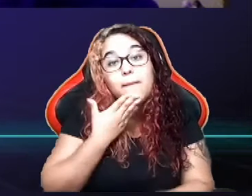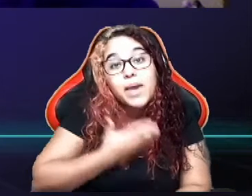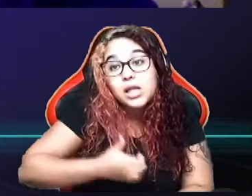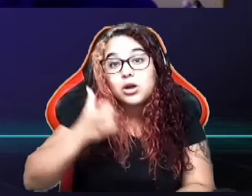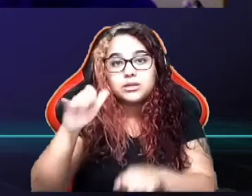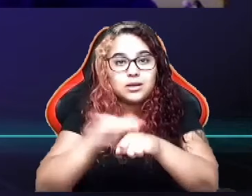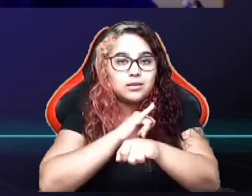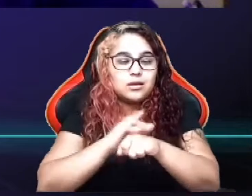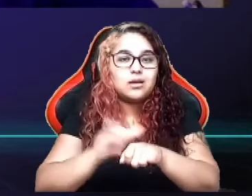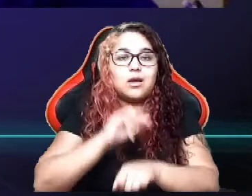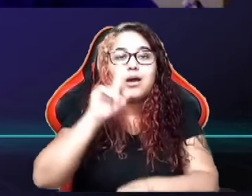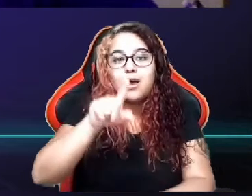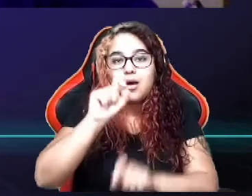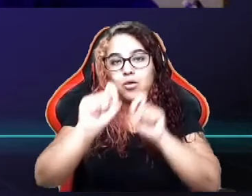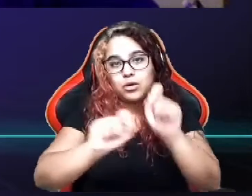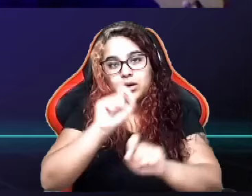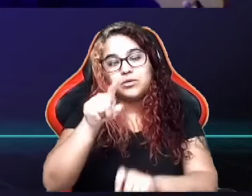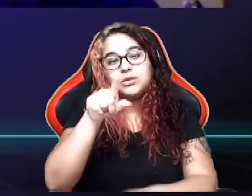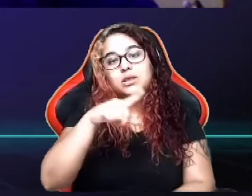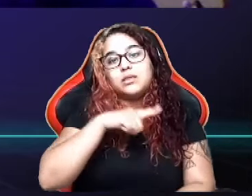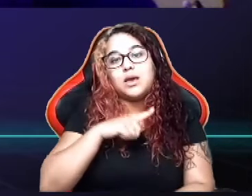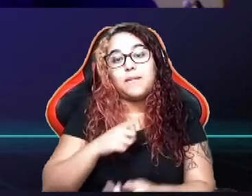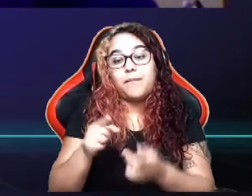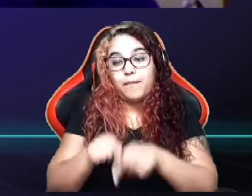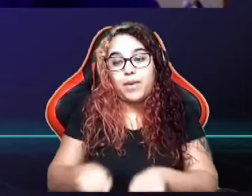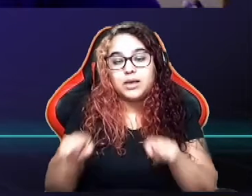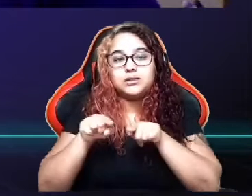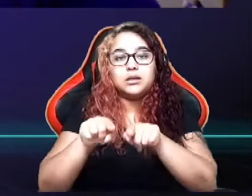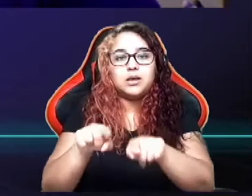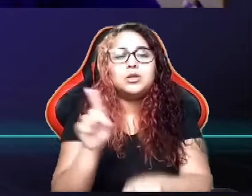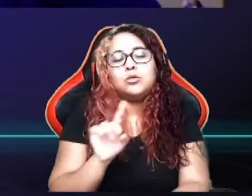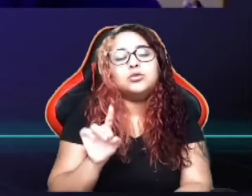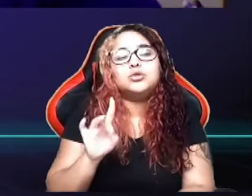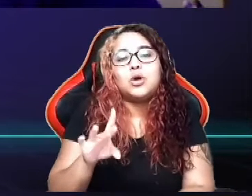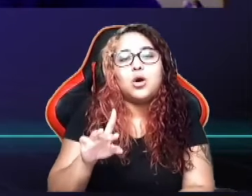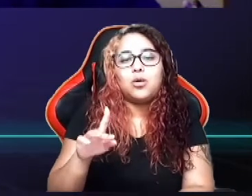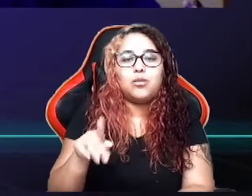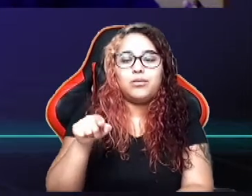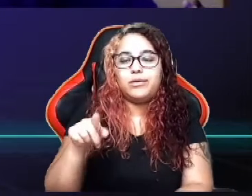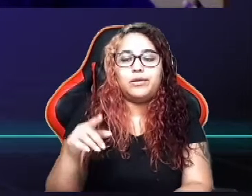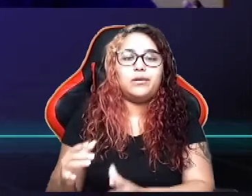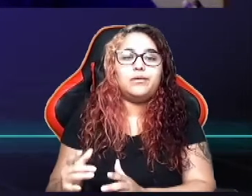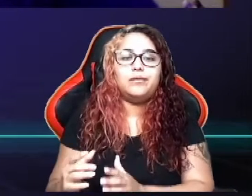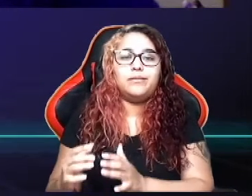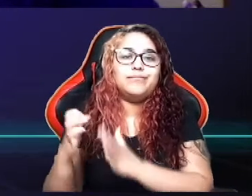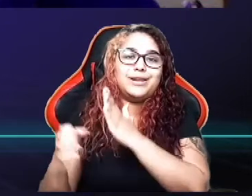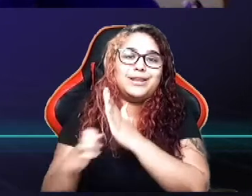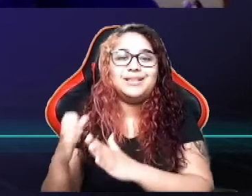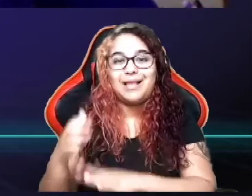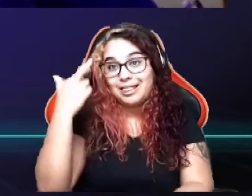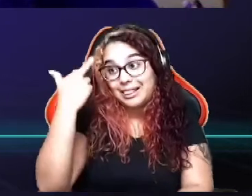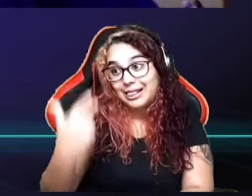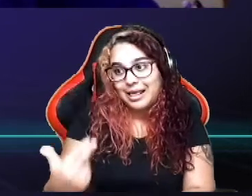more precise way is probably to have partnerships not only with a traditional publisher,